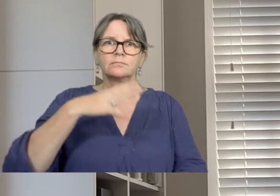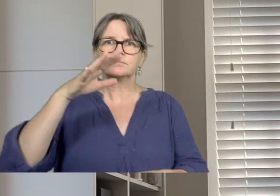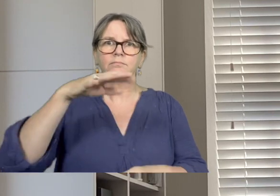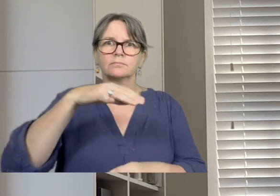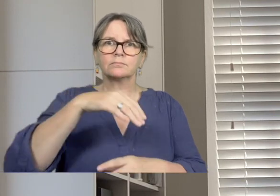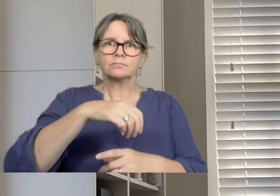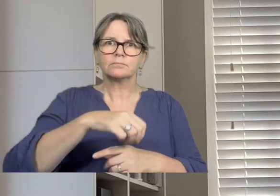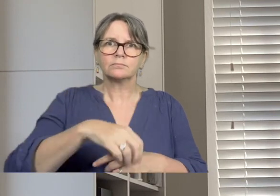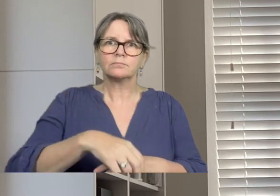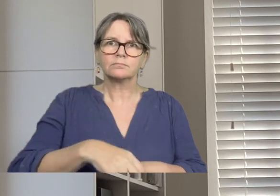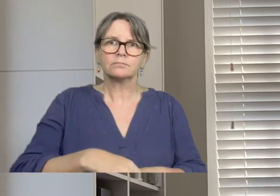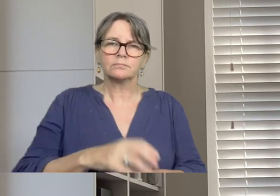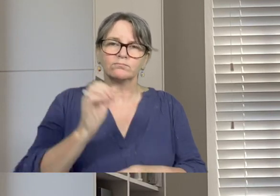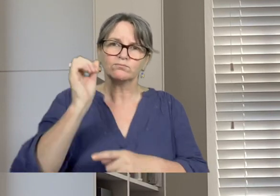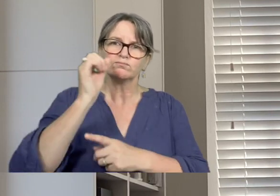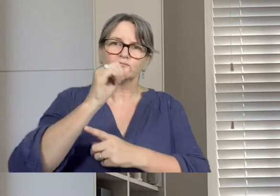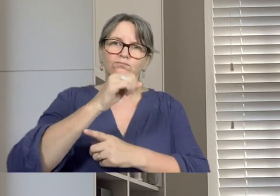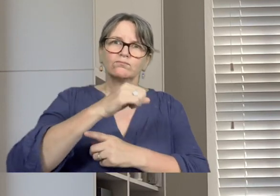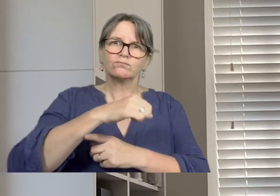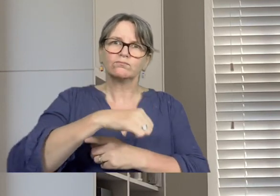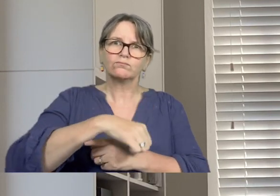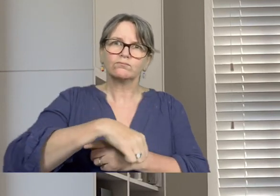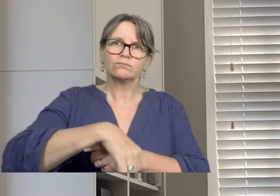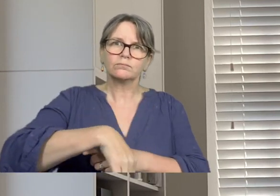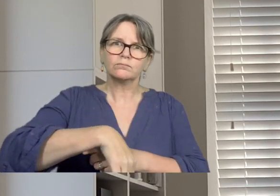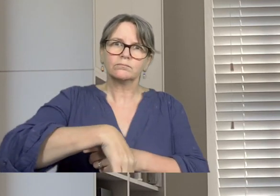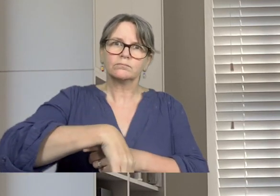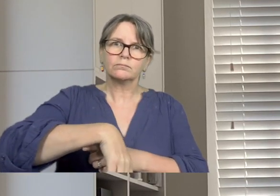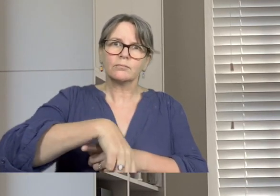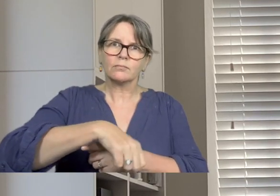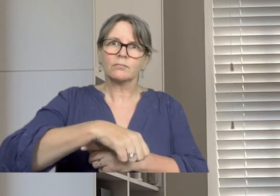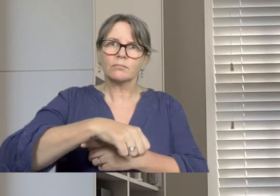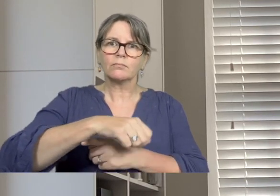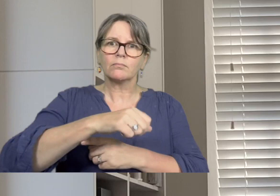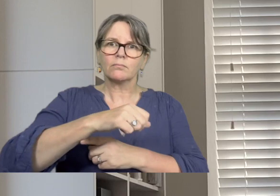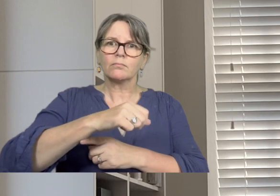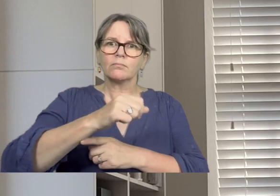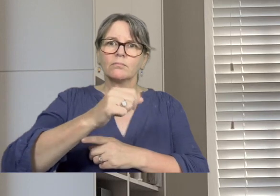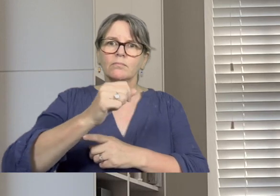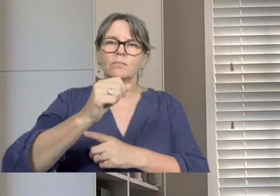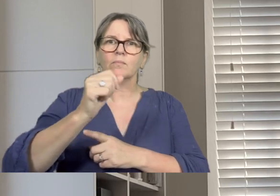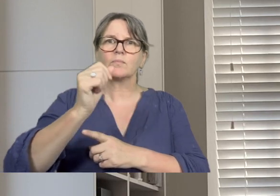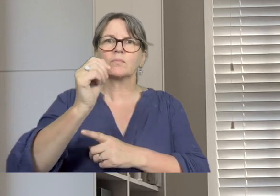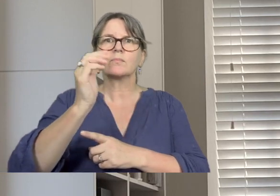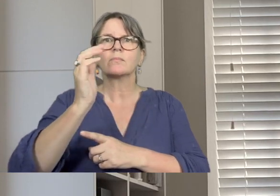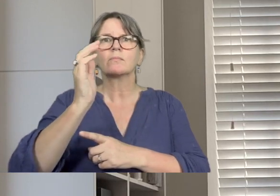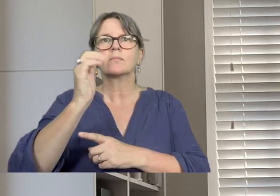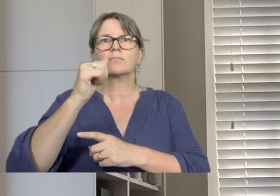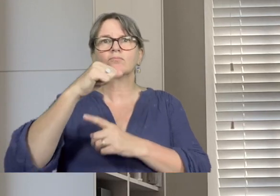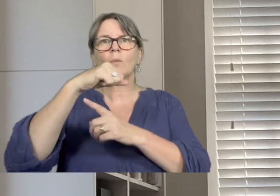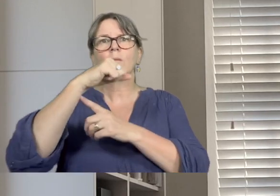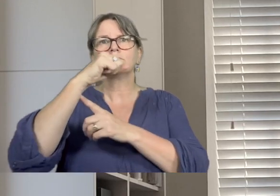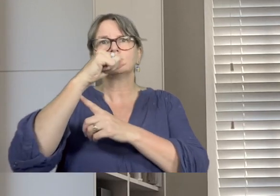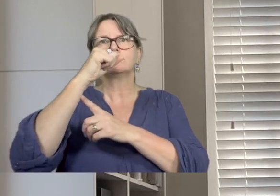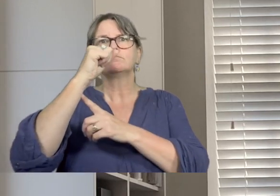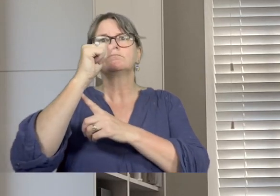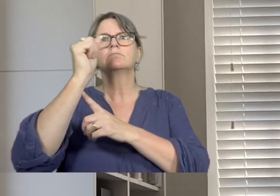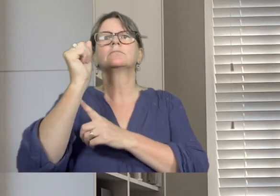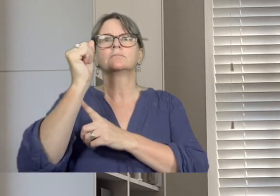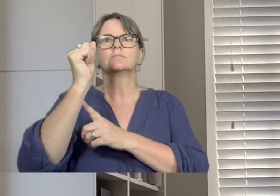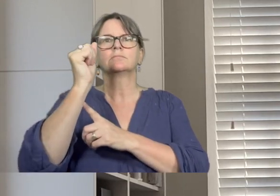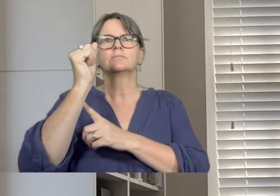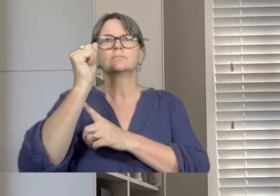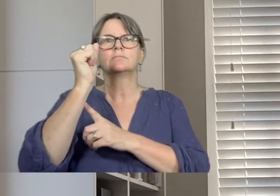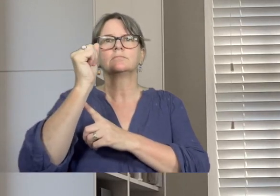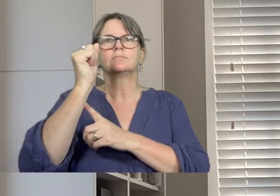in. As we breathe out, send the heels down to tuck the tail underneath and allow